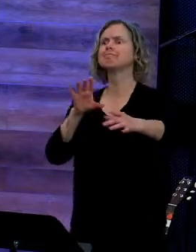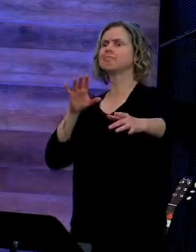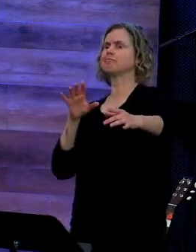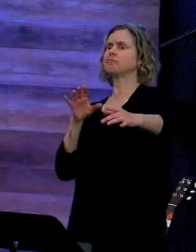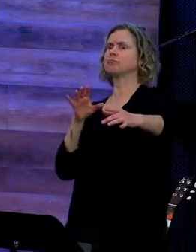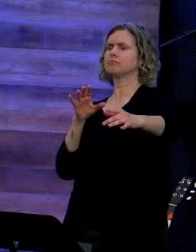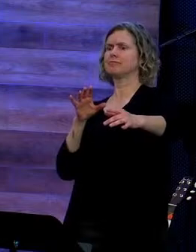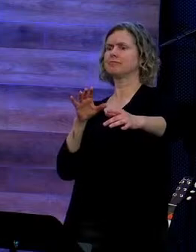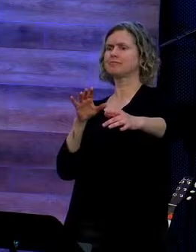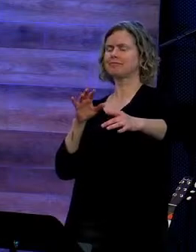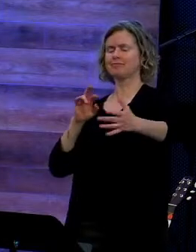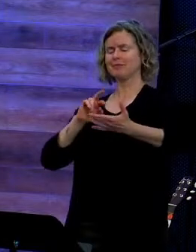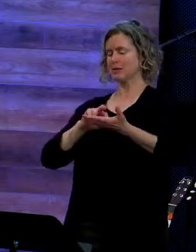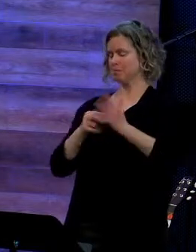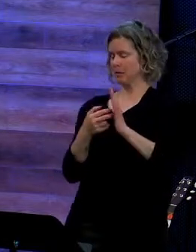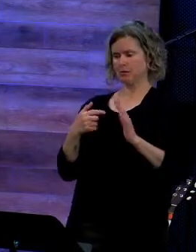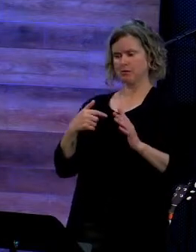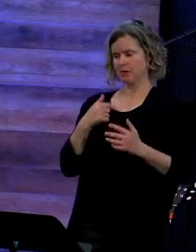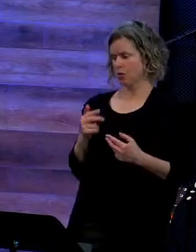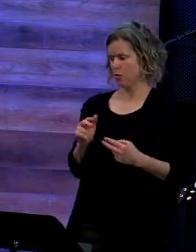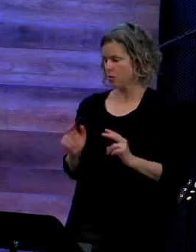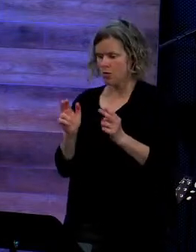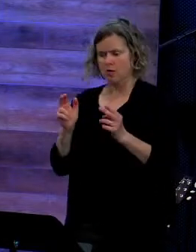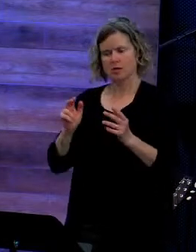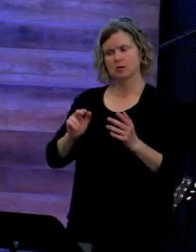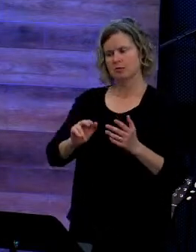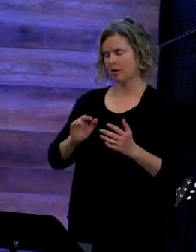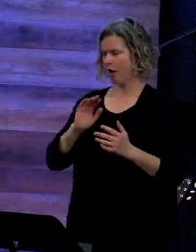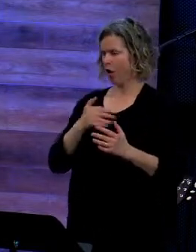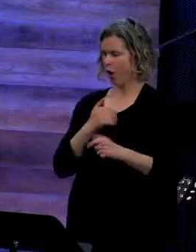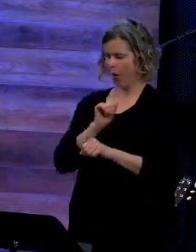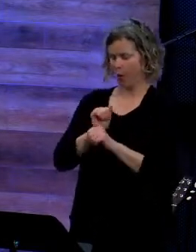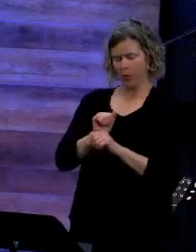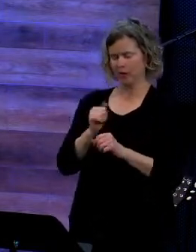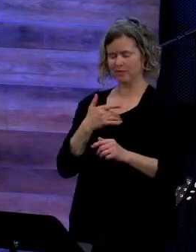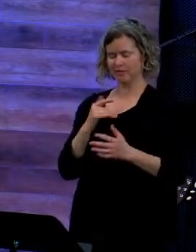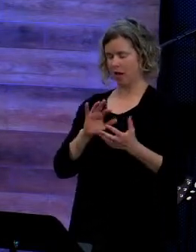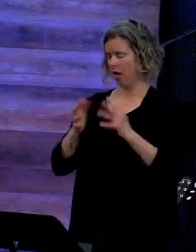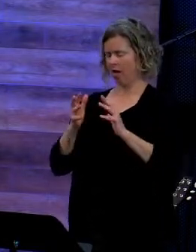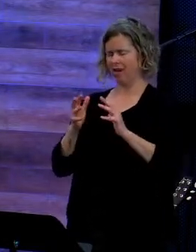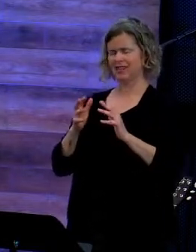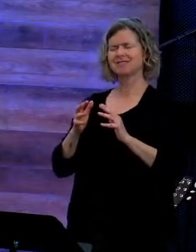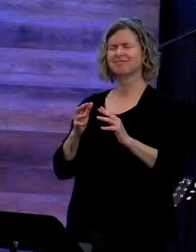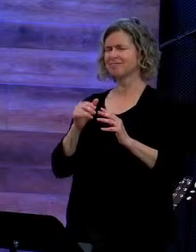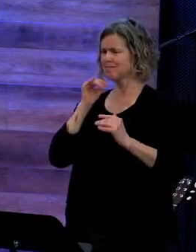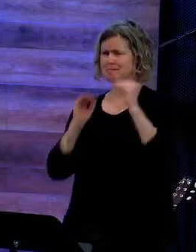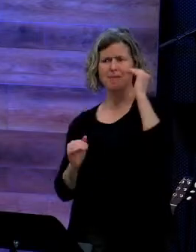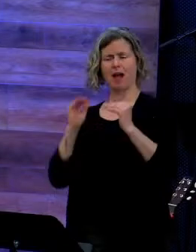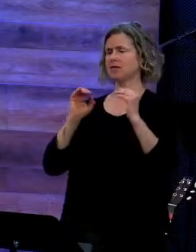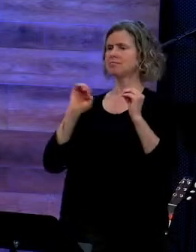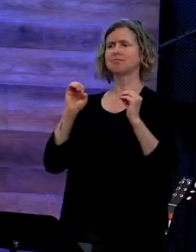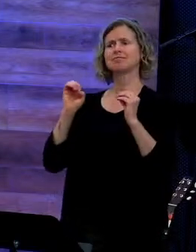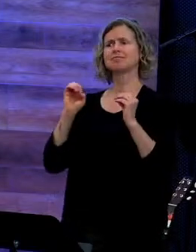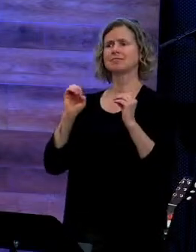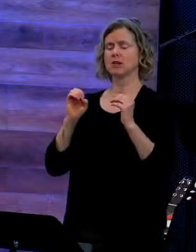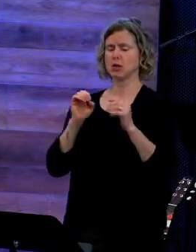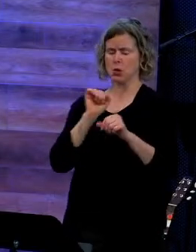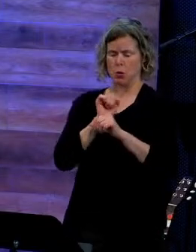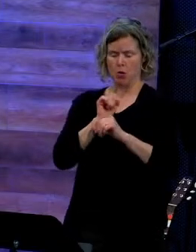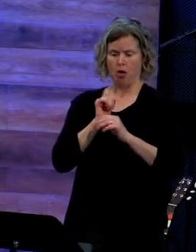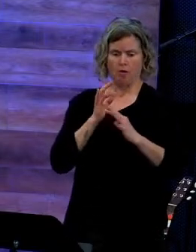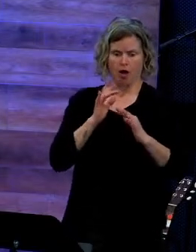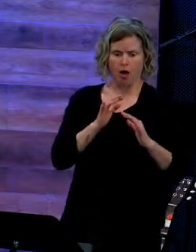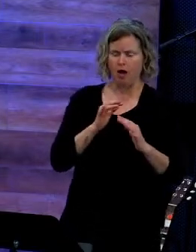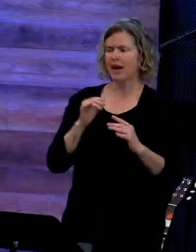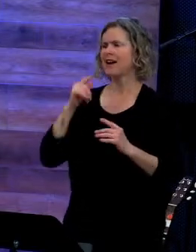disordered relationship to our work. Kelsey talked about that last week. And we also have a disordered relationship to our rest. It's like we're stuck